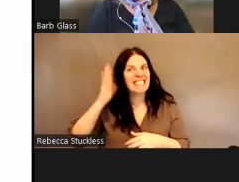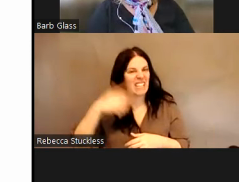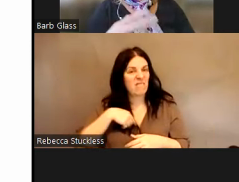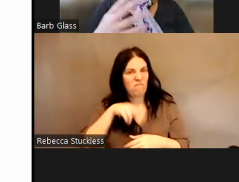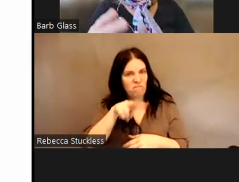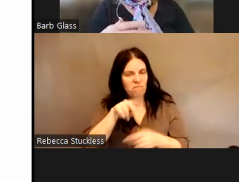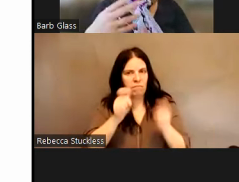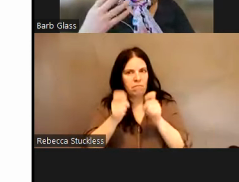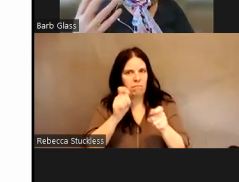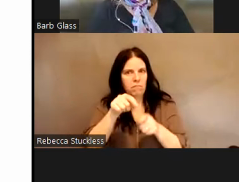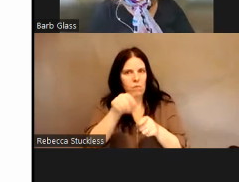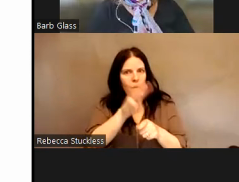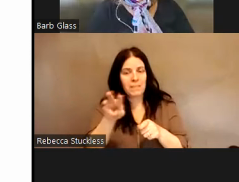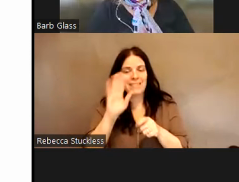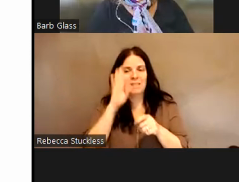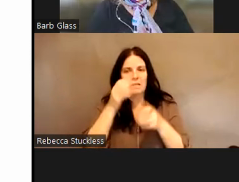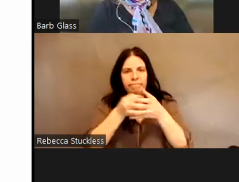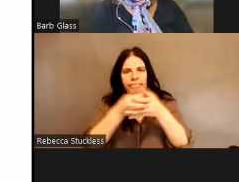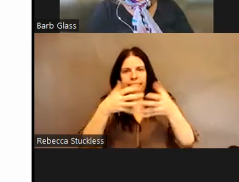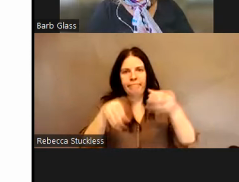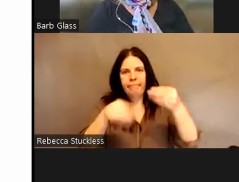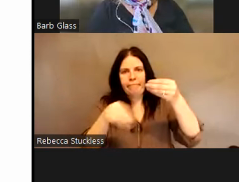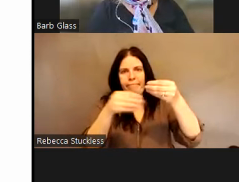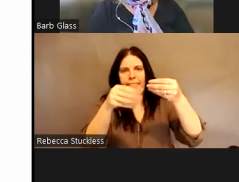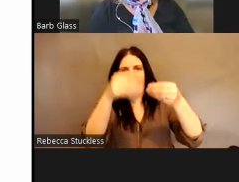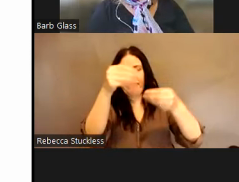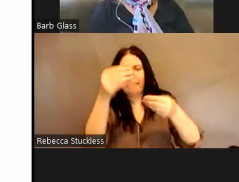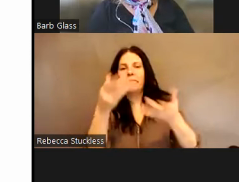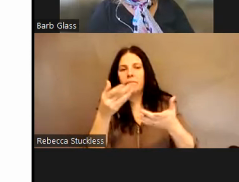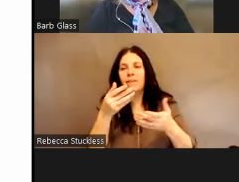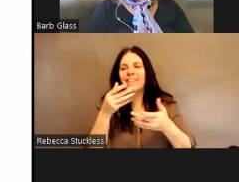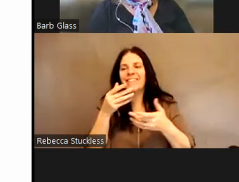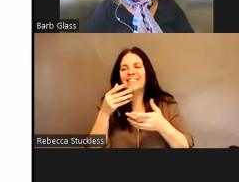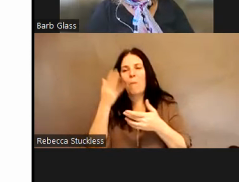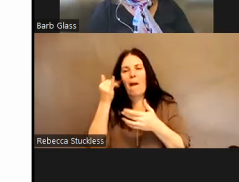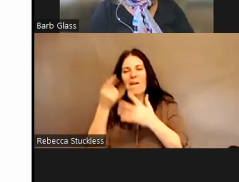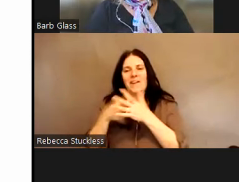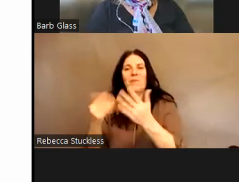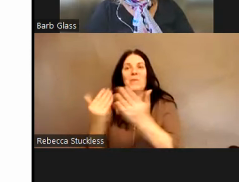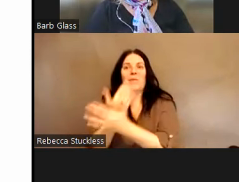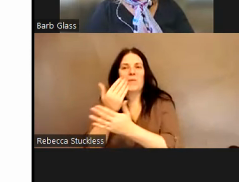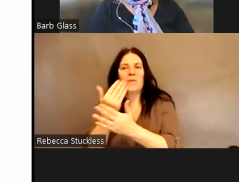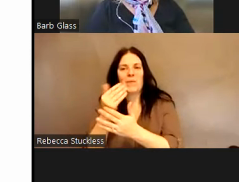as they build it and as they get further into the launch of the new Skills for Success framework.